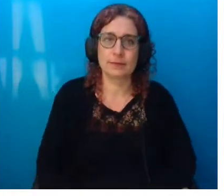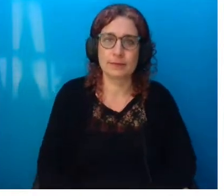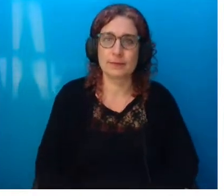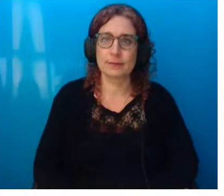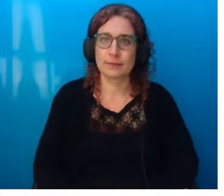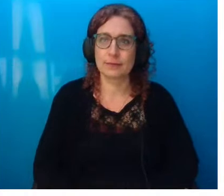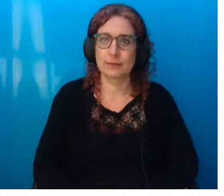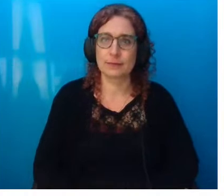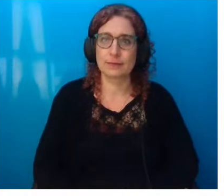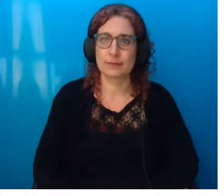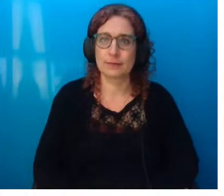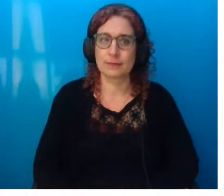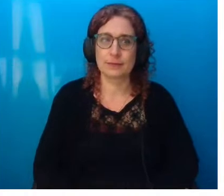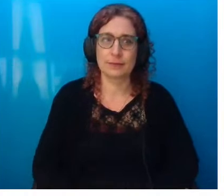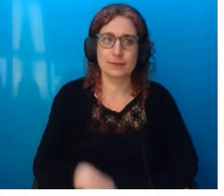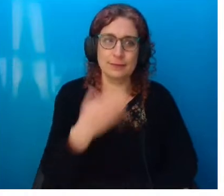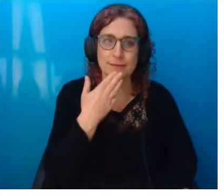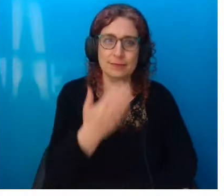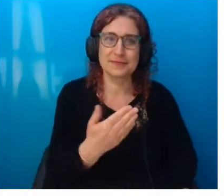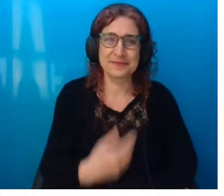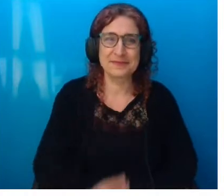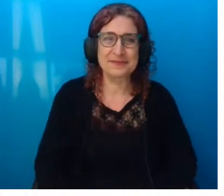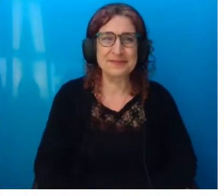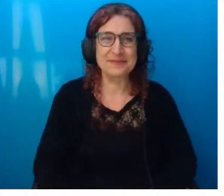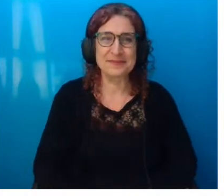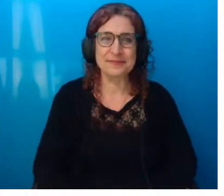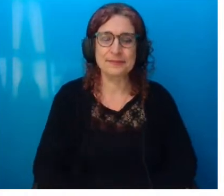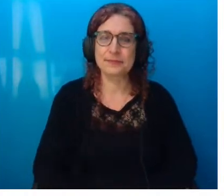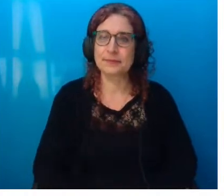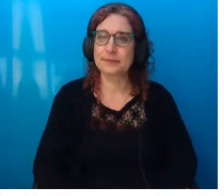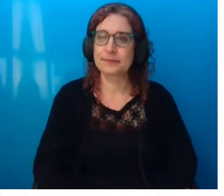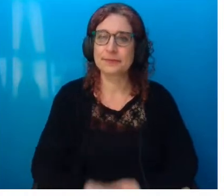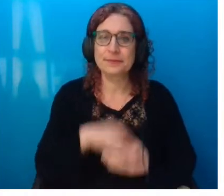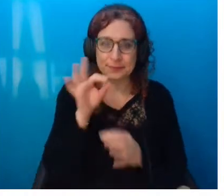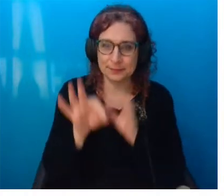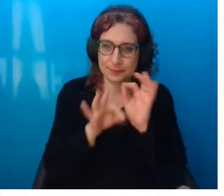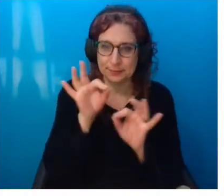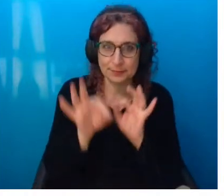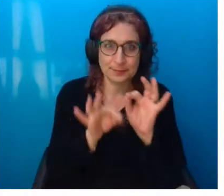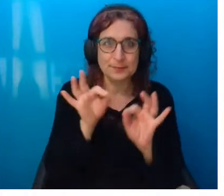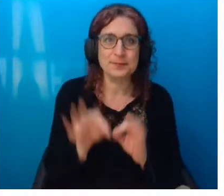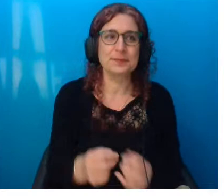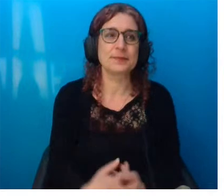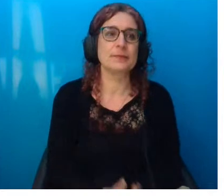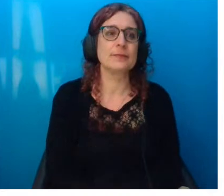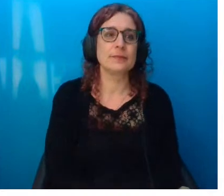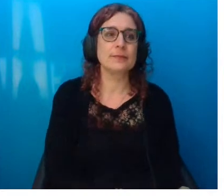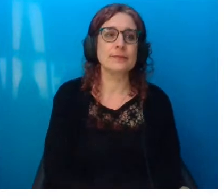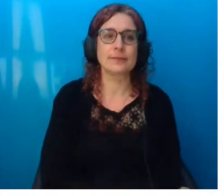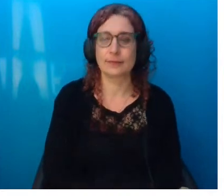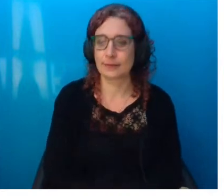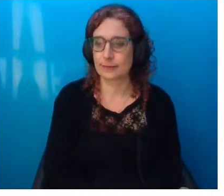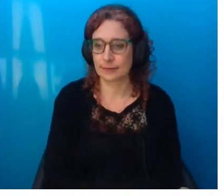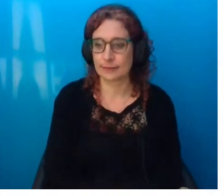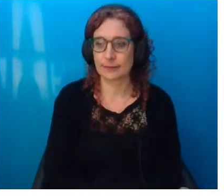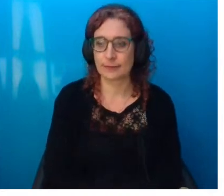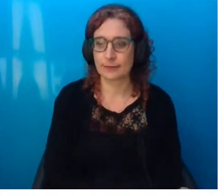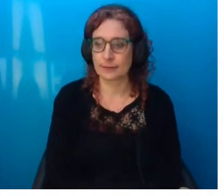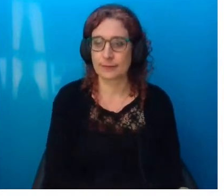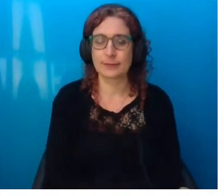Thank you so much, Dr. Dermot Ryan. We've now got some questions to put to you.